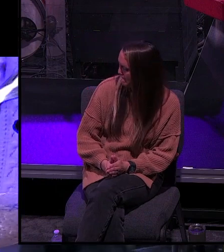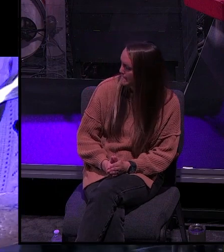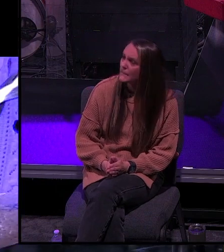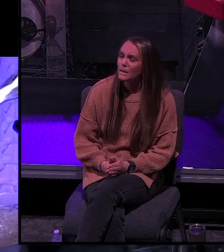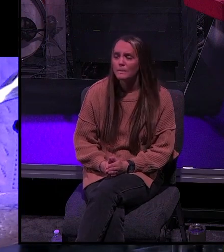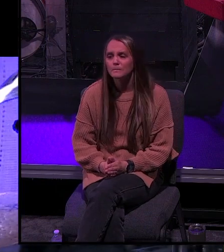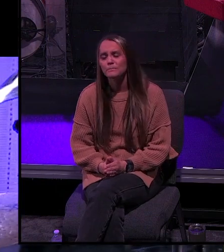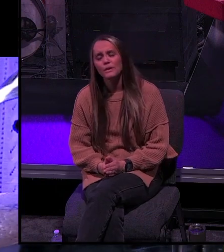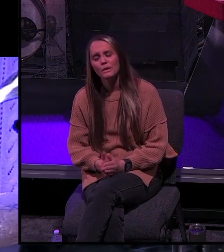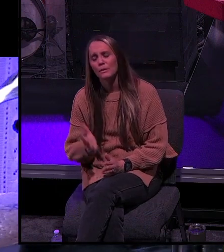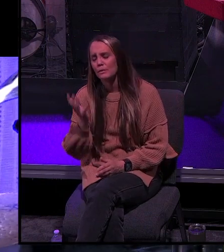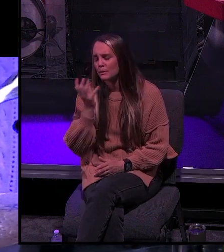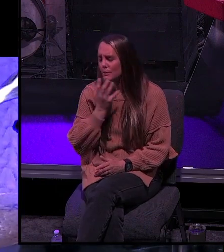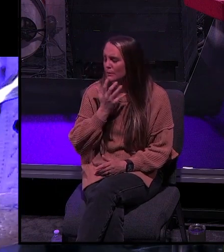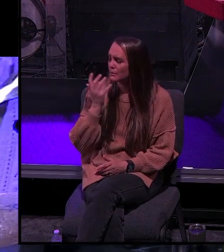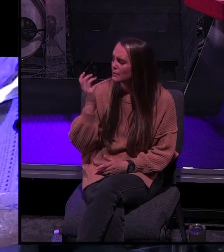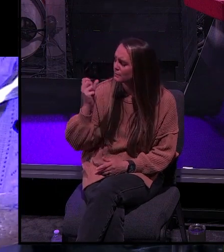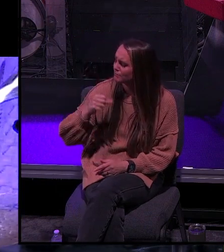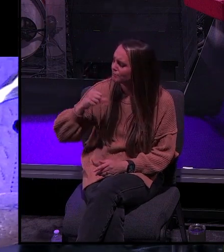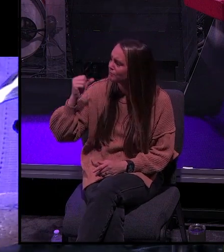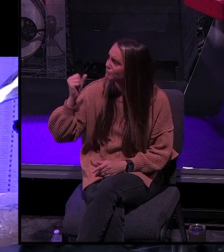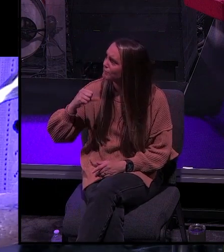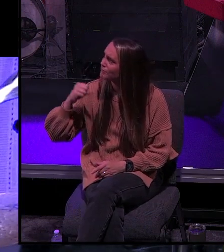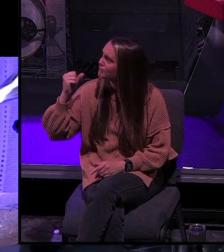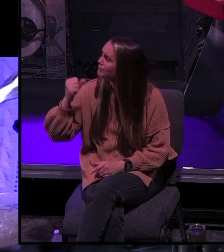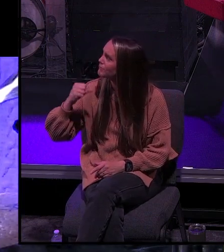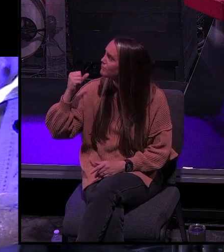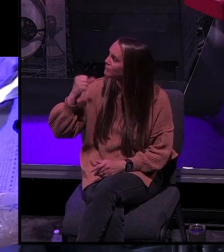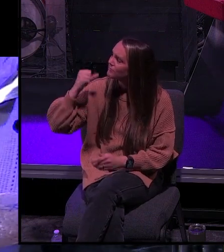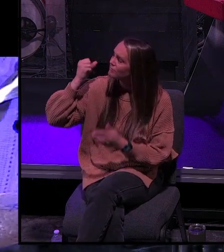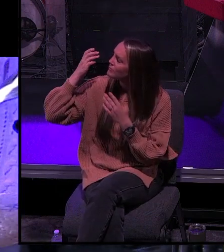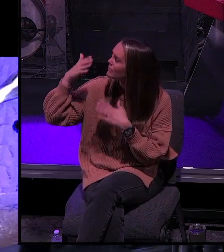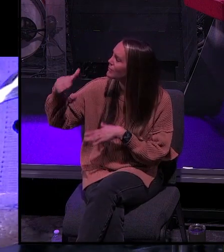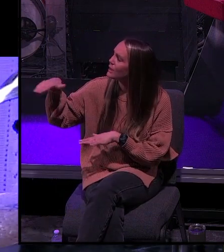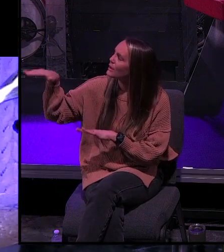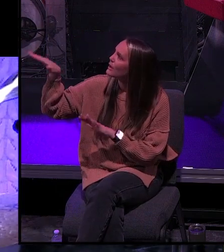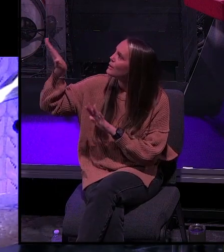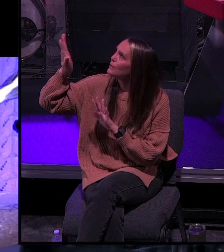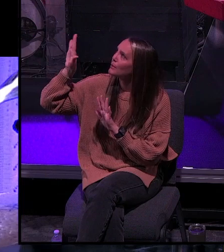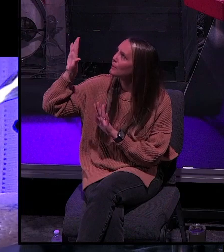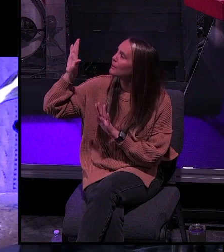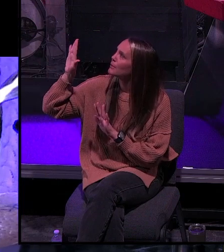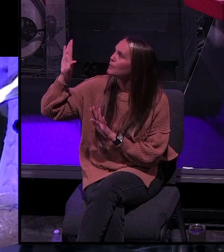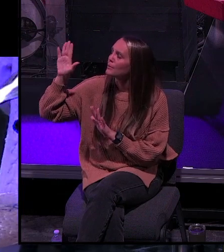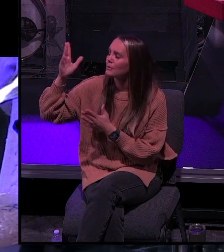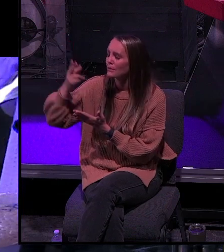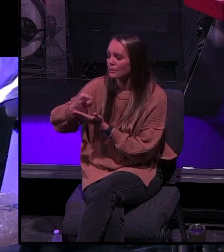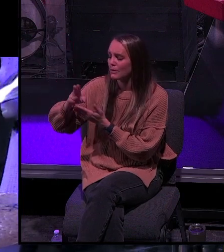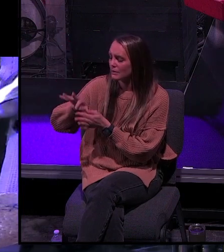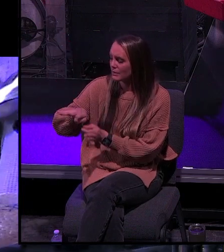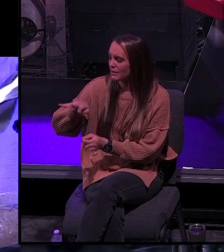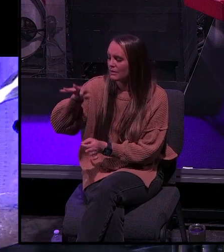word. Oh, we're desperate for your voice, Holy Spirit.